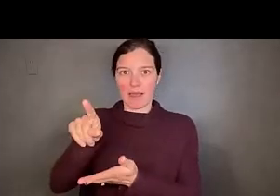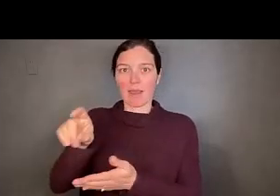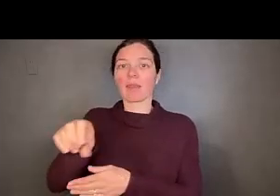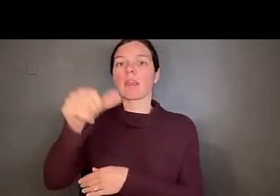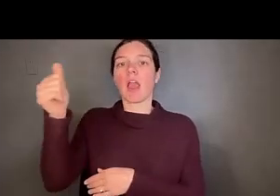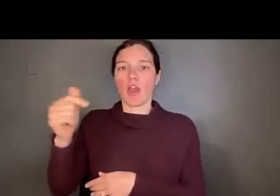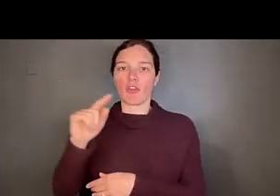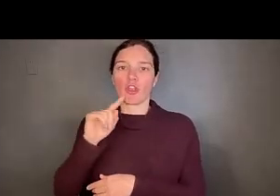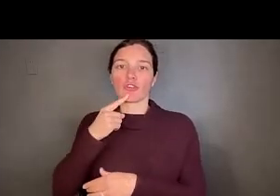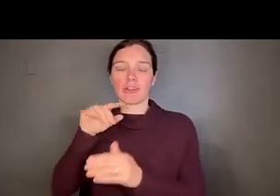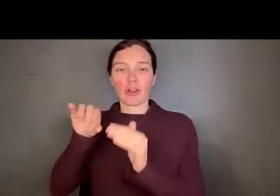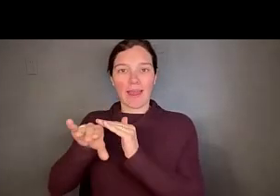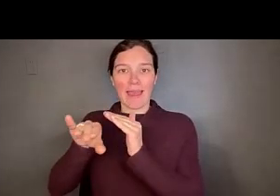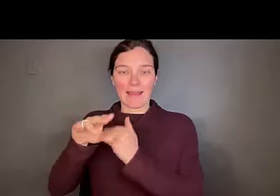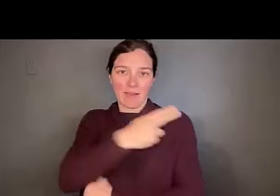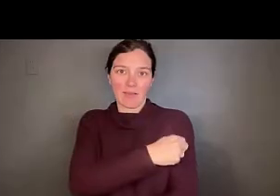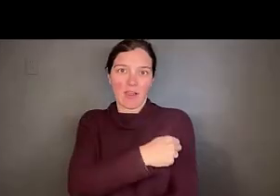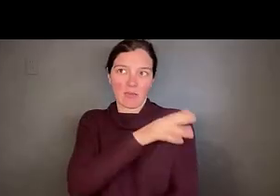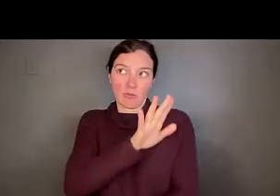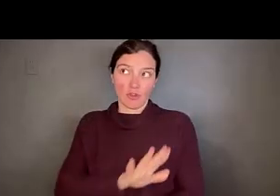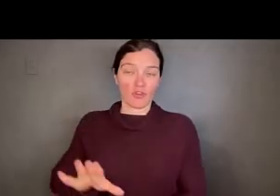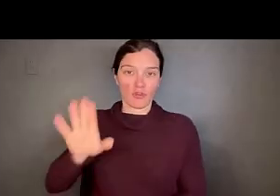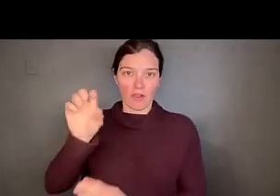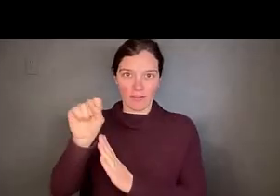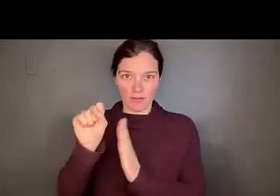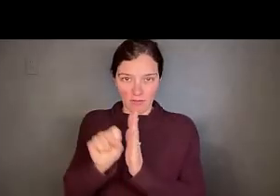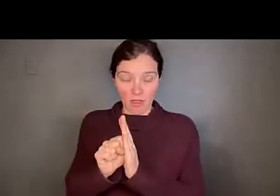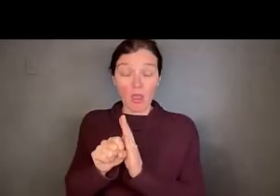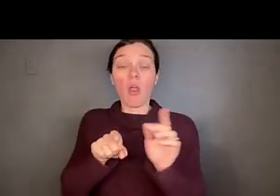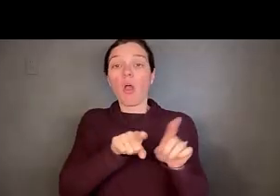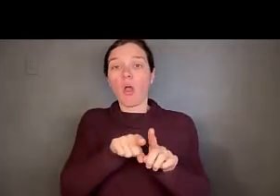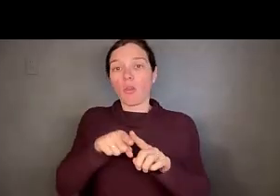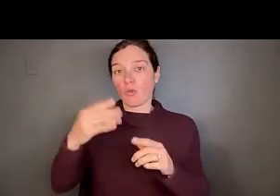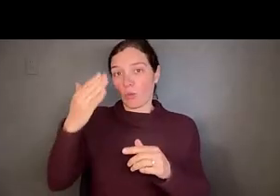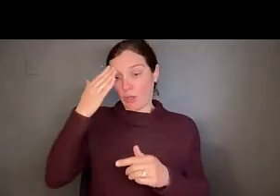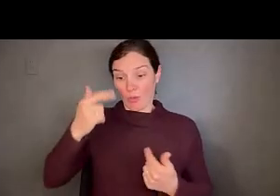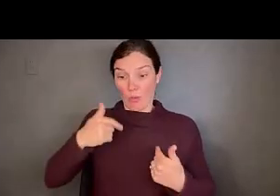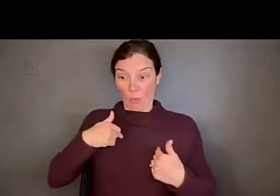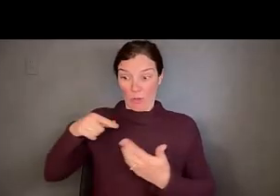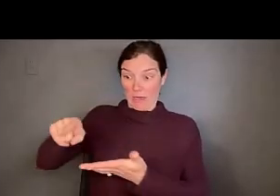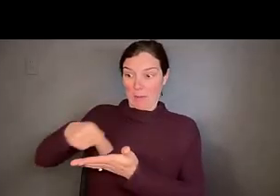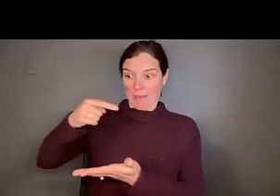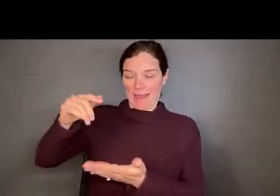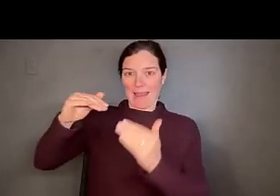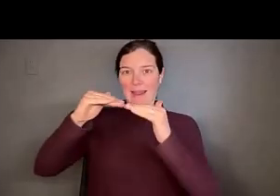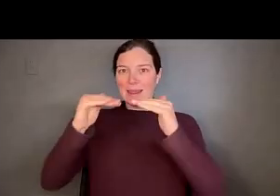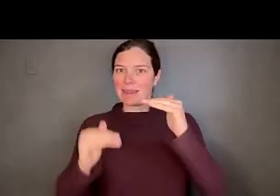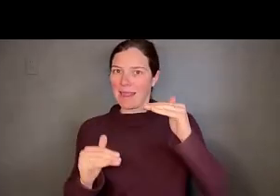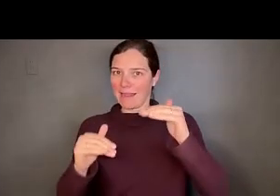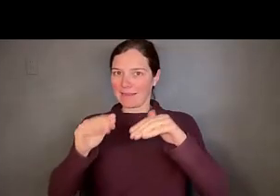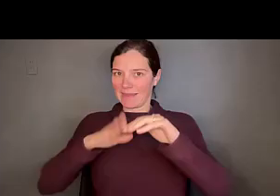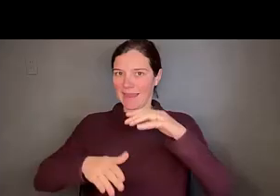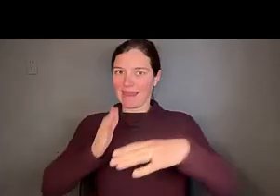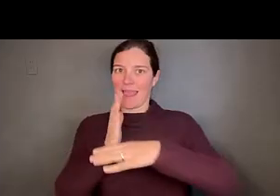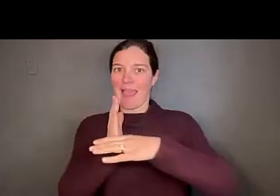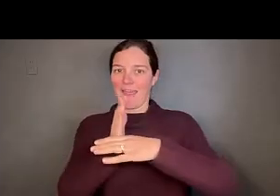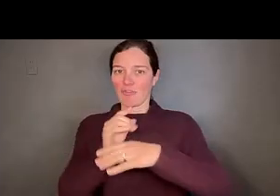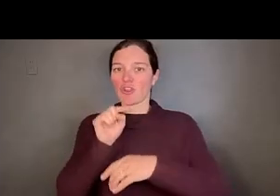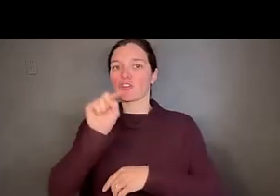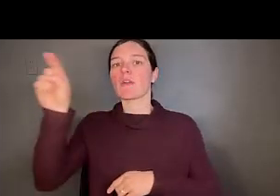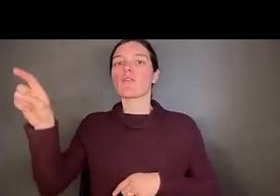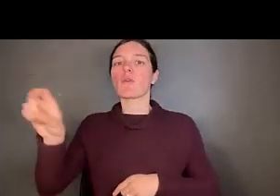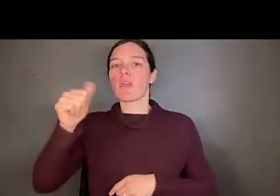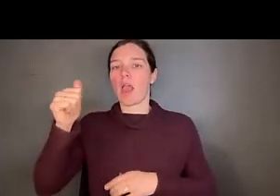critical access hospitals in the state. We also know that we are being paid less than the average of those similarly